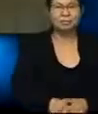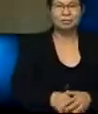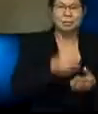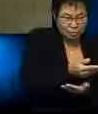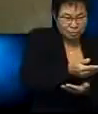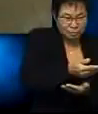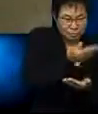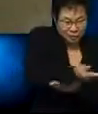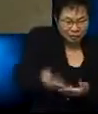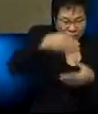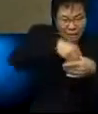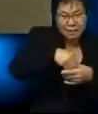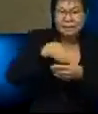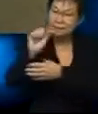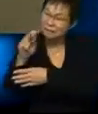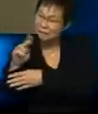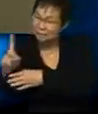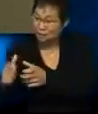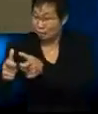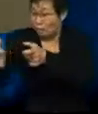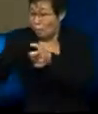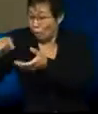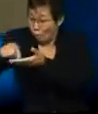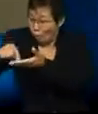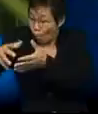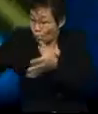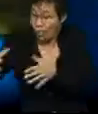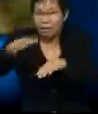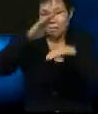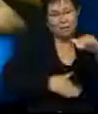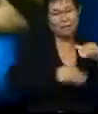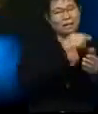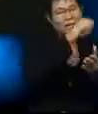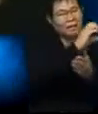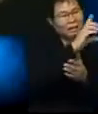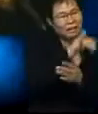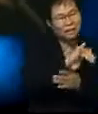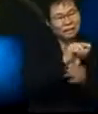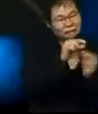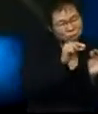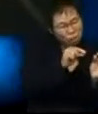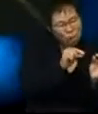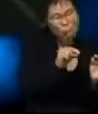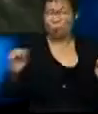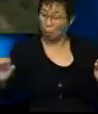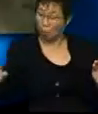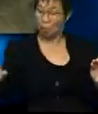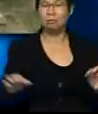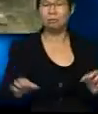The particles in the sand are bigger than those in the clay.